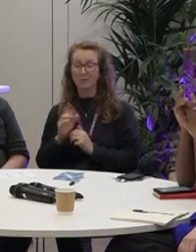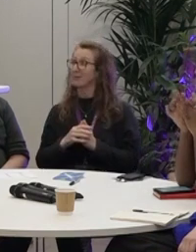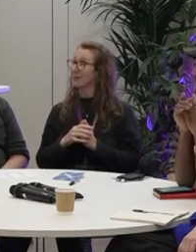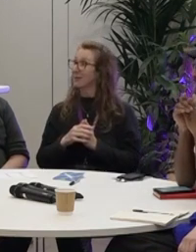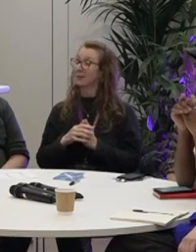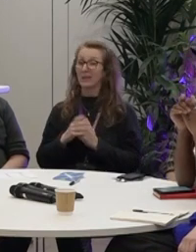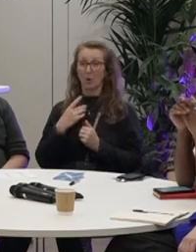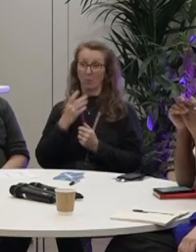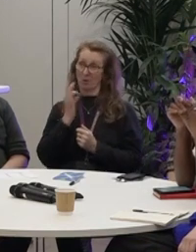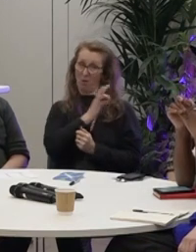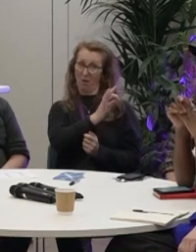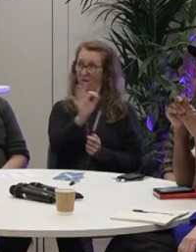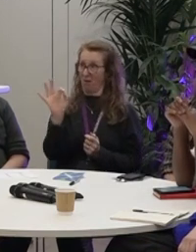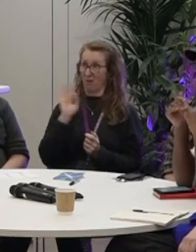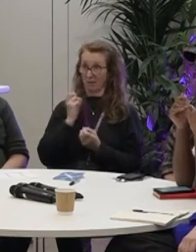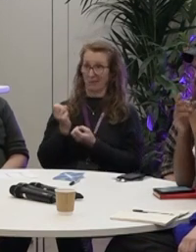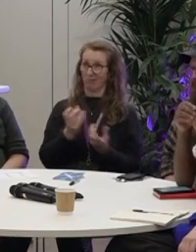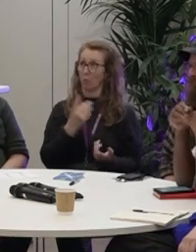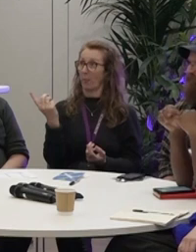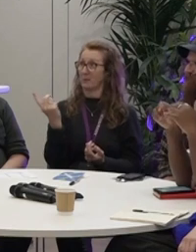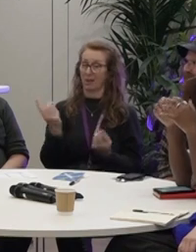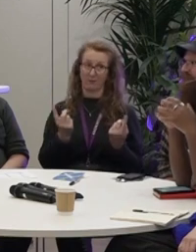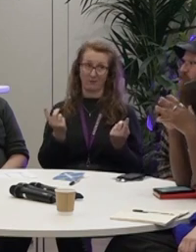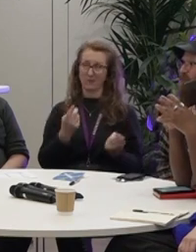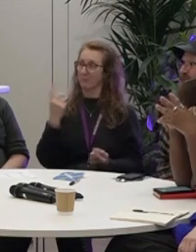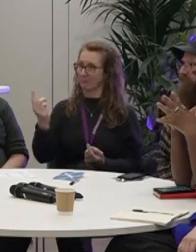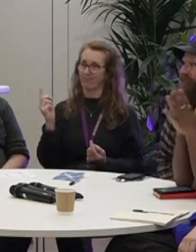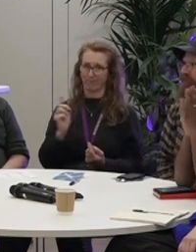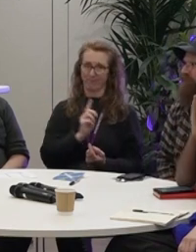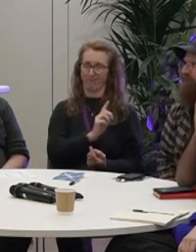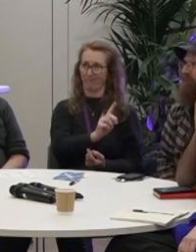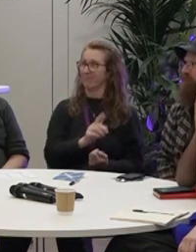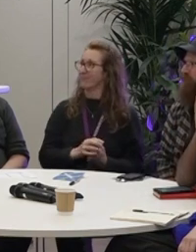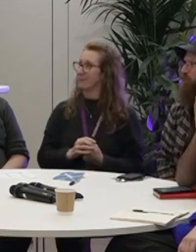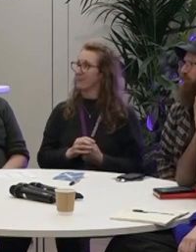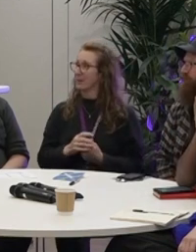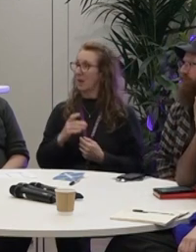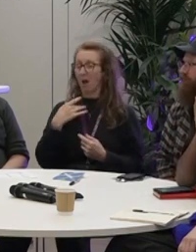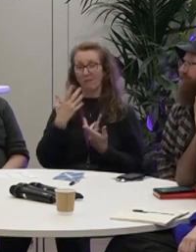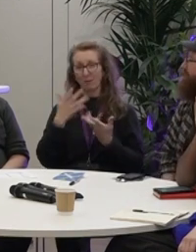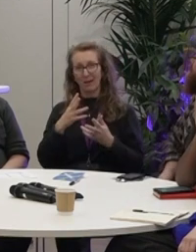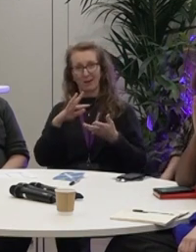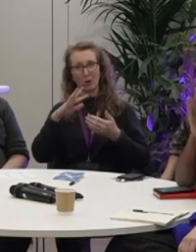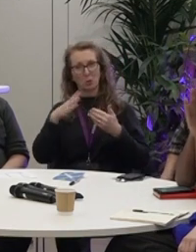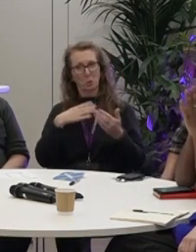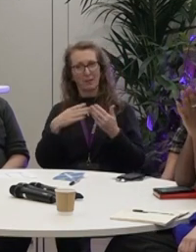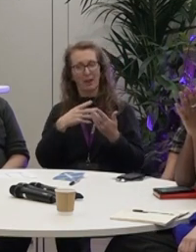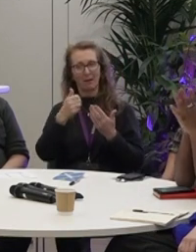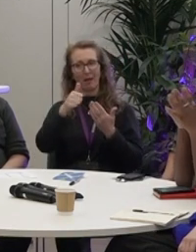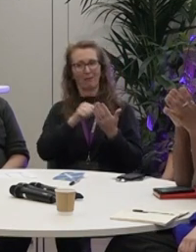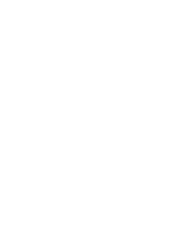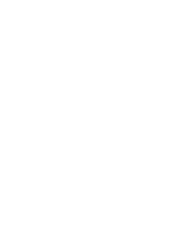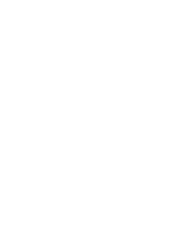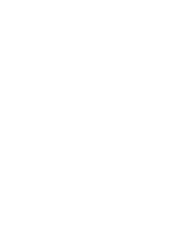panel to introduce themselves in a minute, one by one. But I've sorted them in alphabetical order because that is how